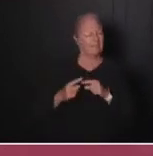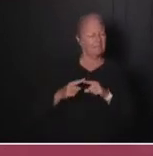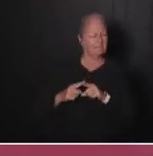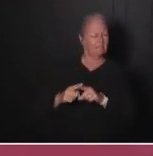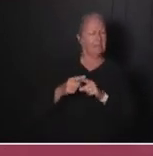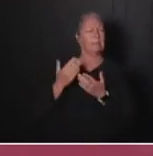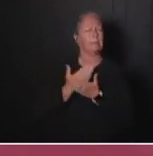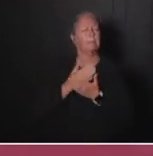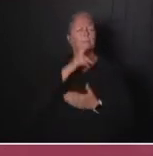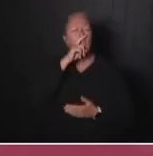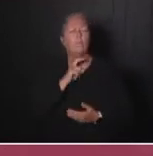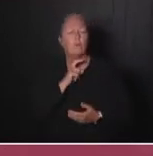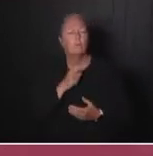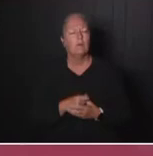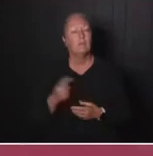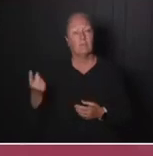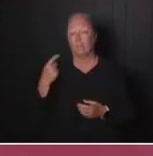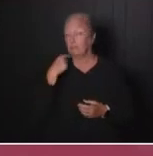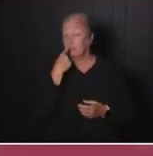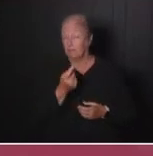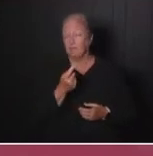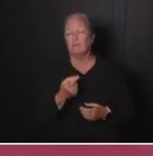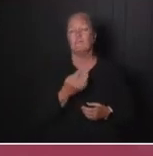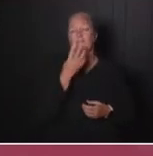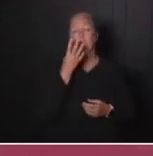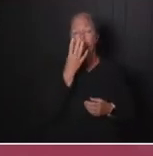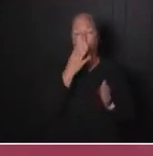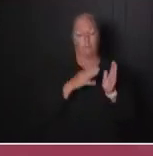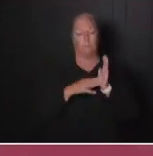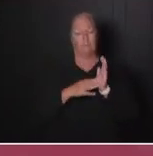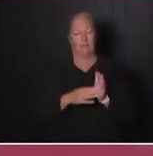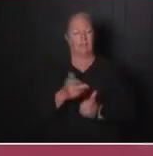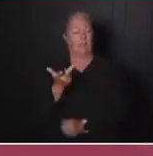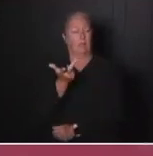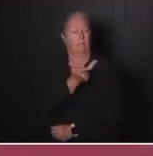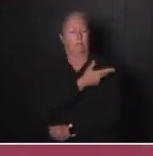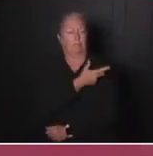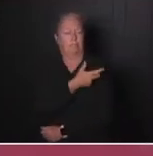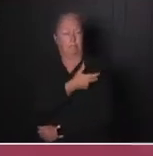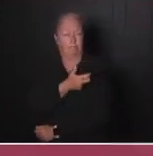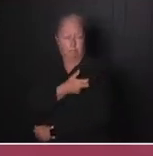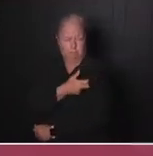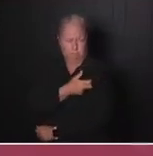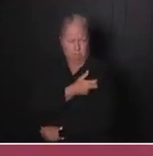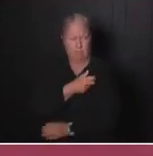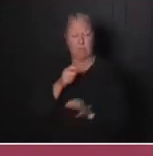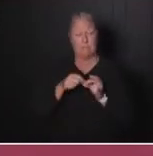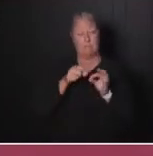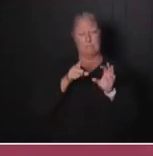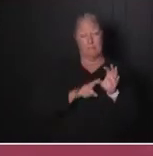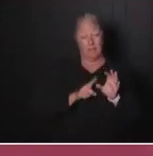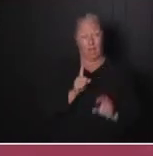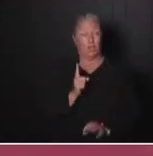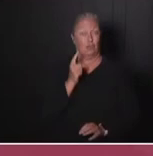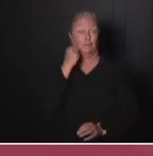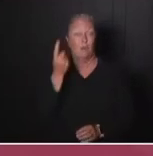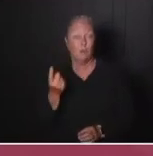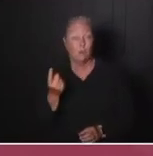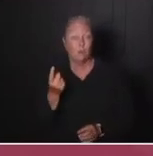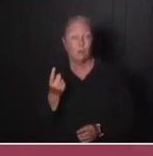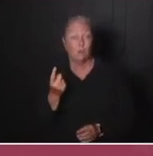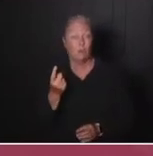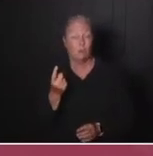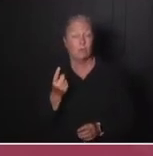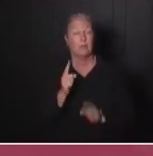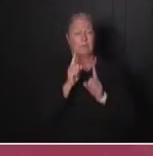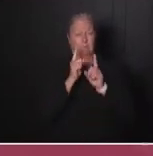said there would be 4 million vaccinations by the end of tomorrow. But they're